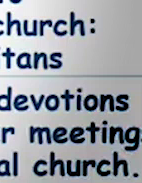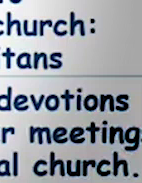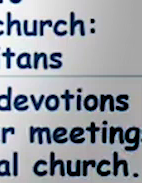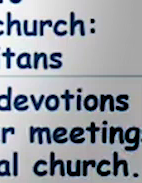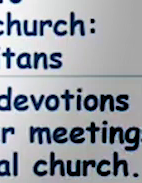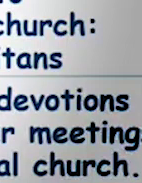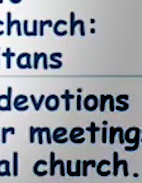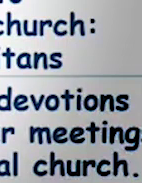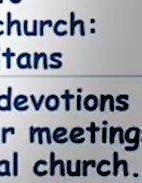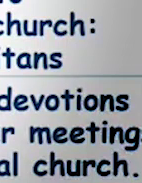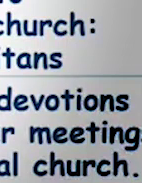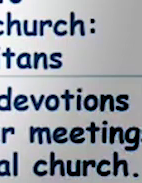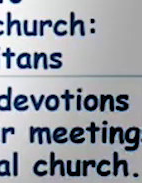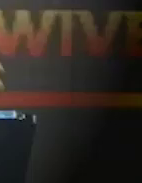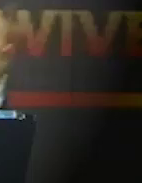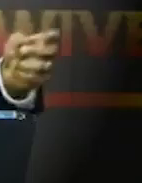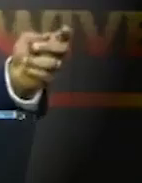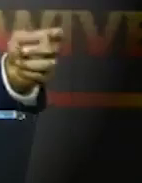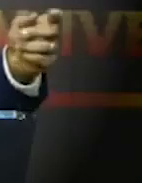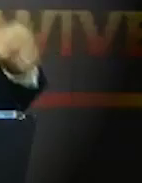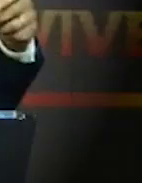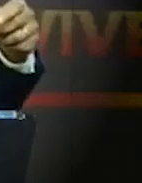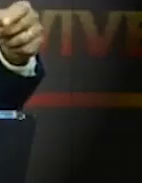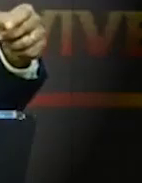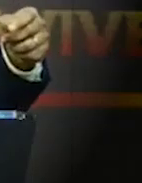asking me who is going to lead the prayer. He said, have you told